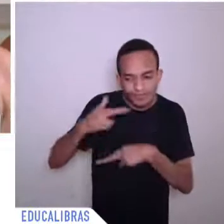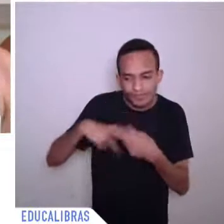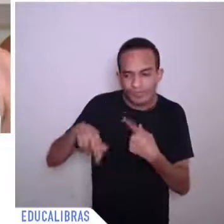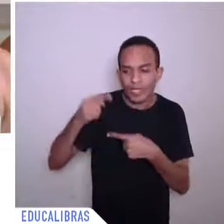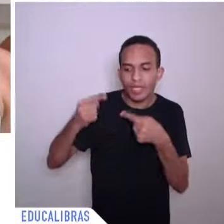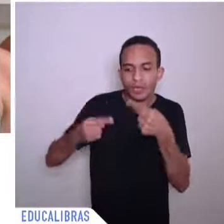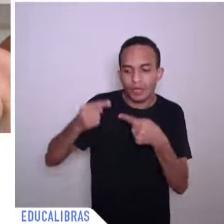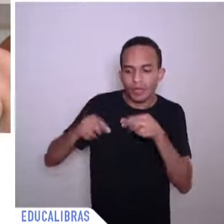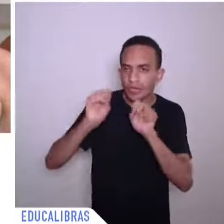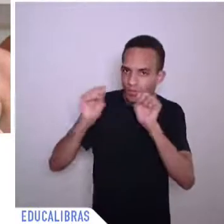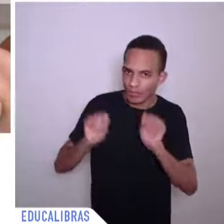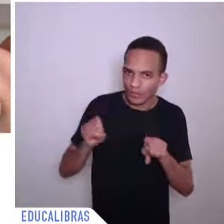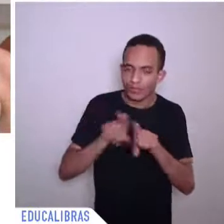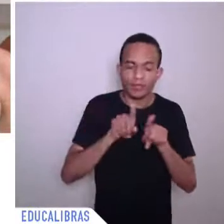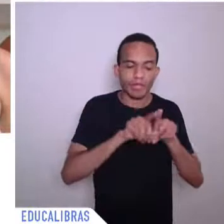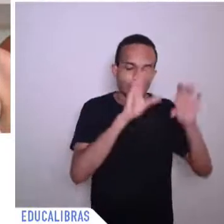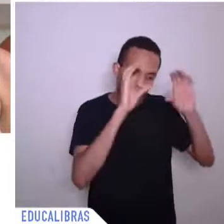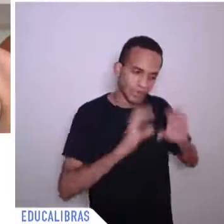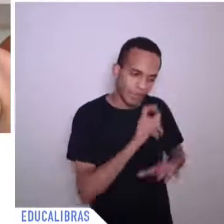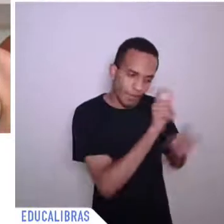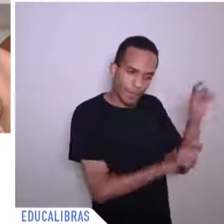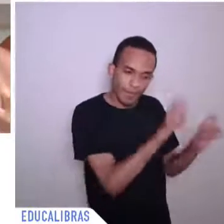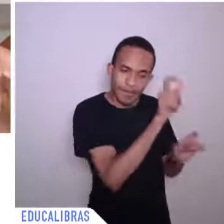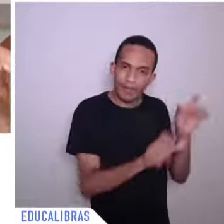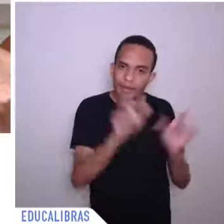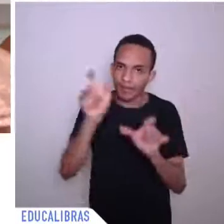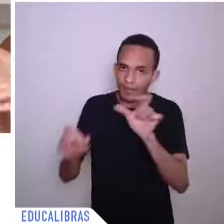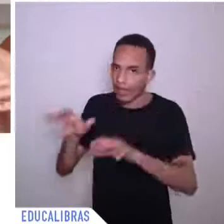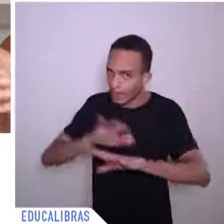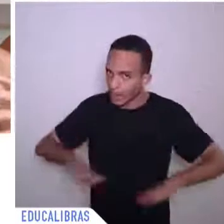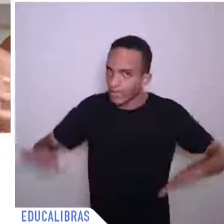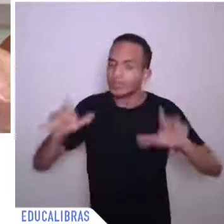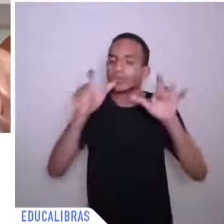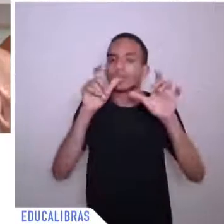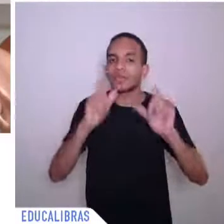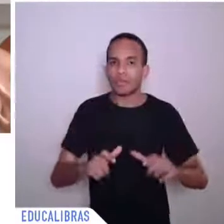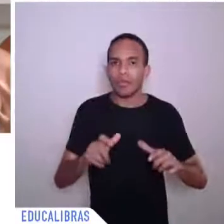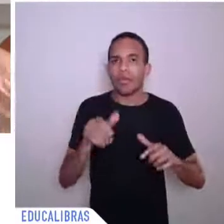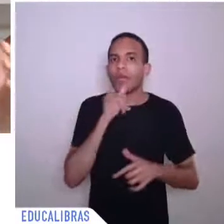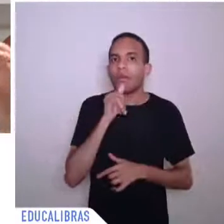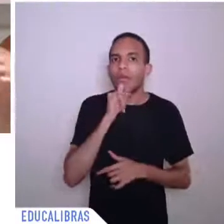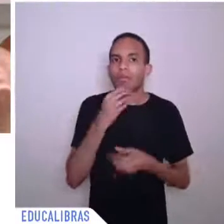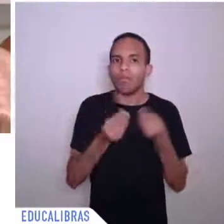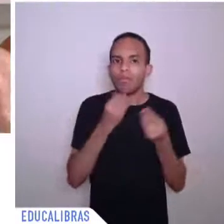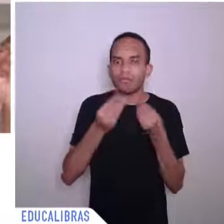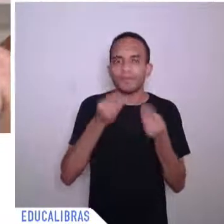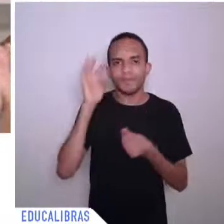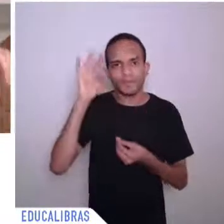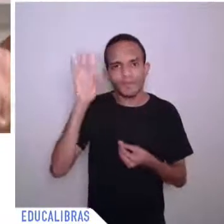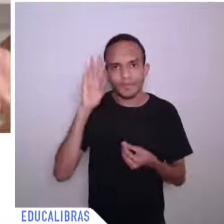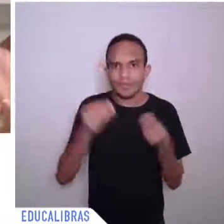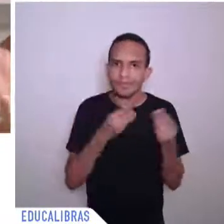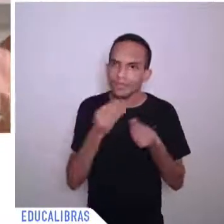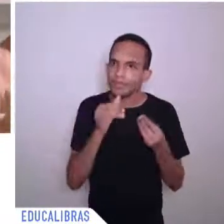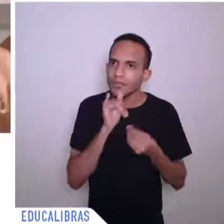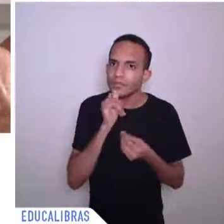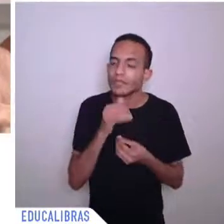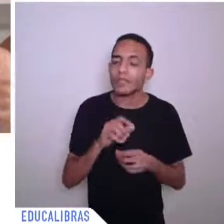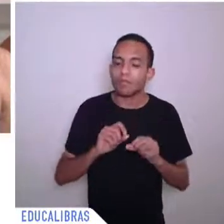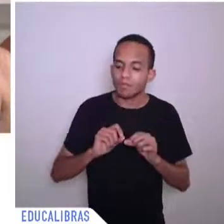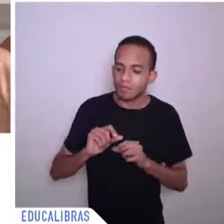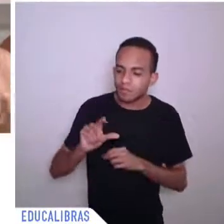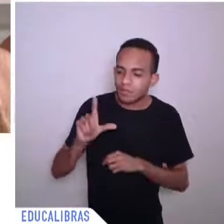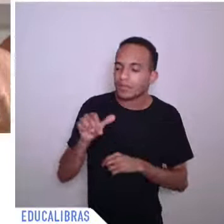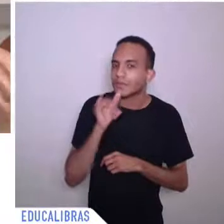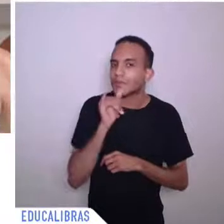we think of this political system and the uh, civilians and citizens who